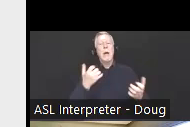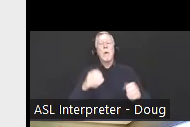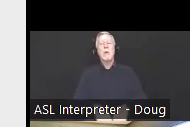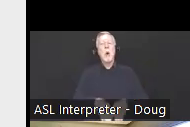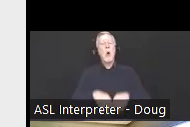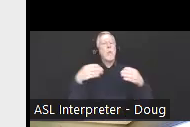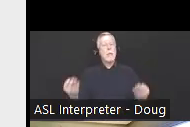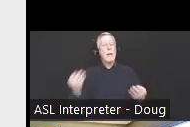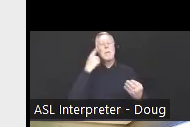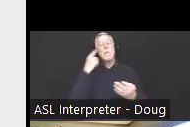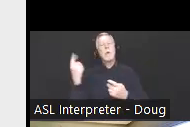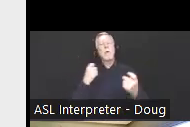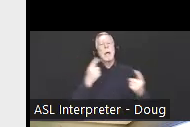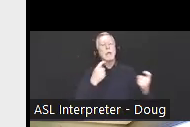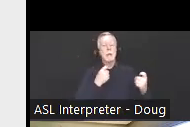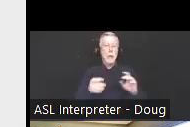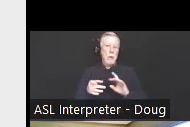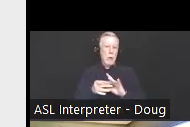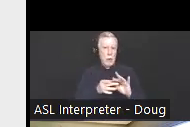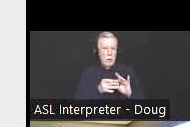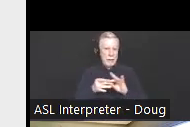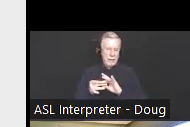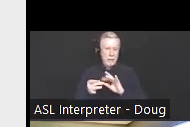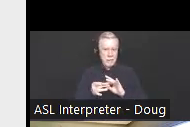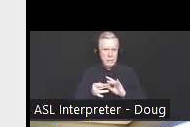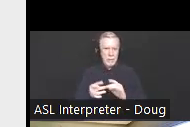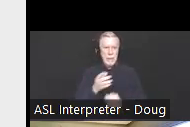for questions or comments. And